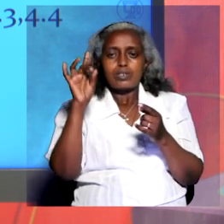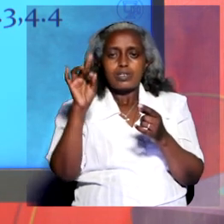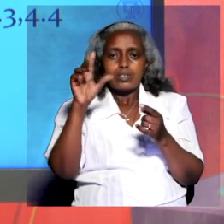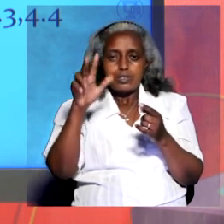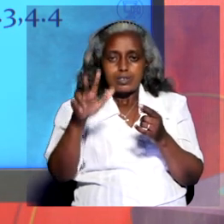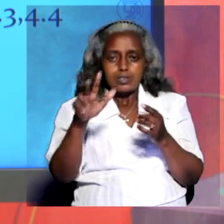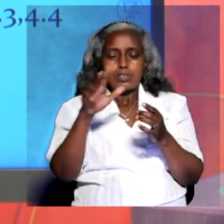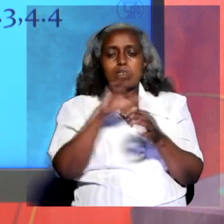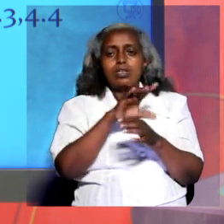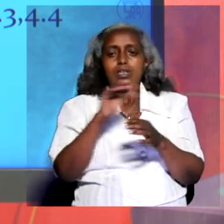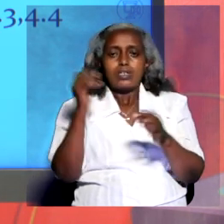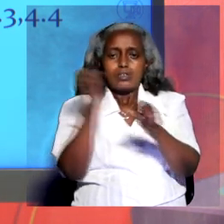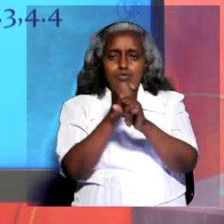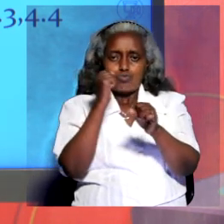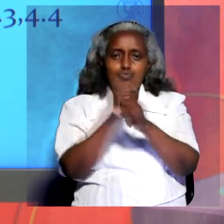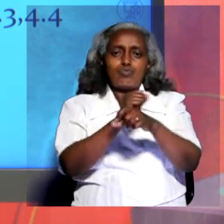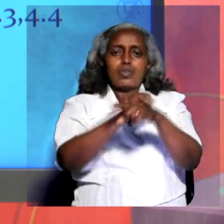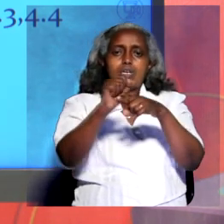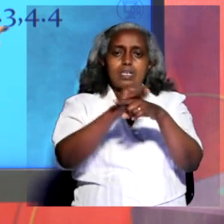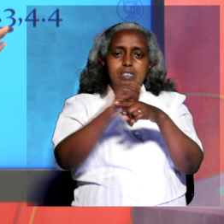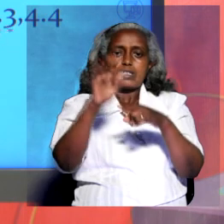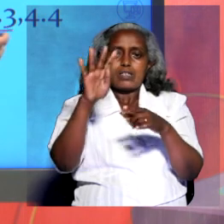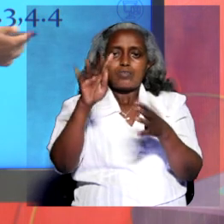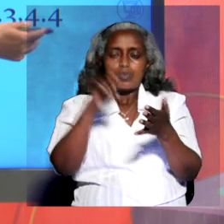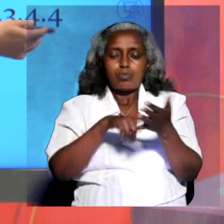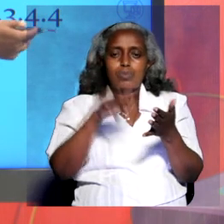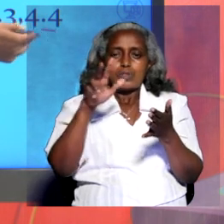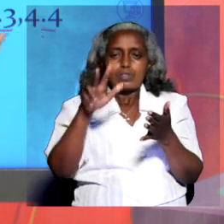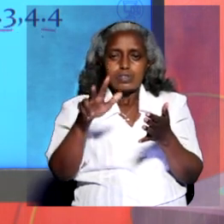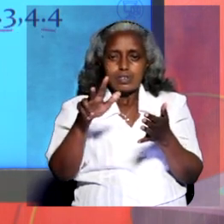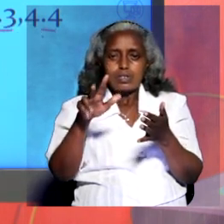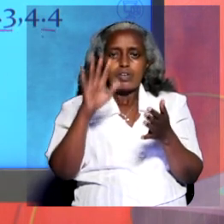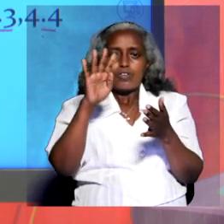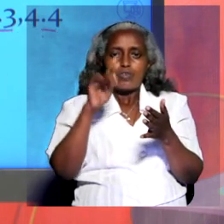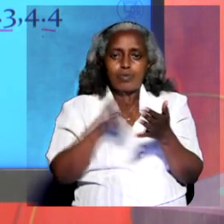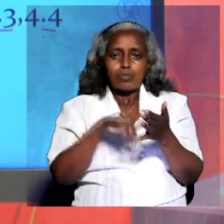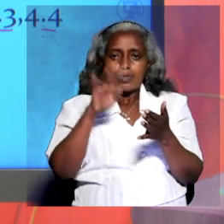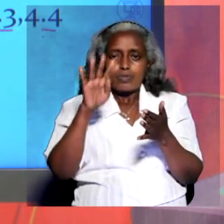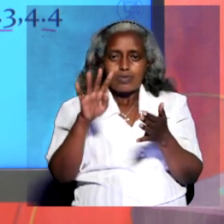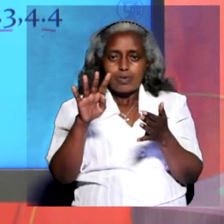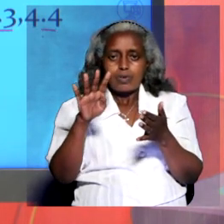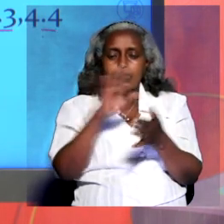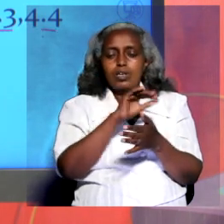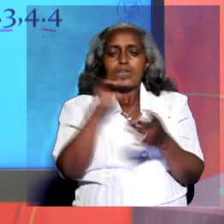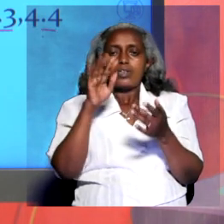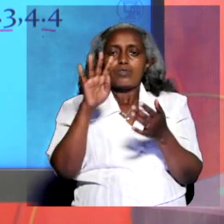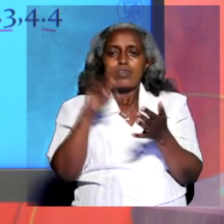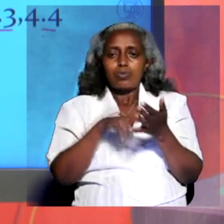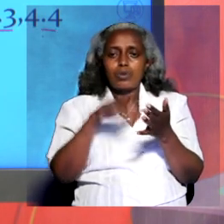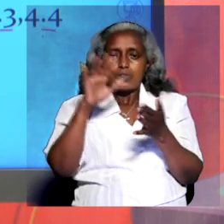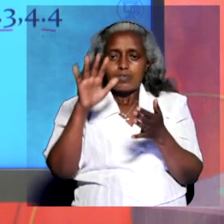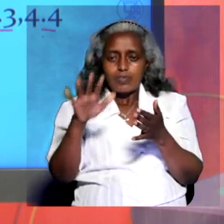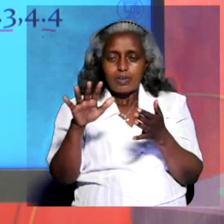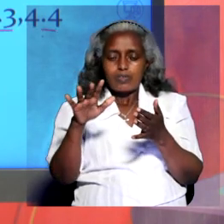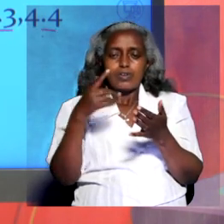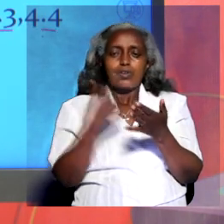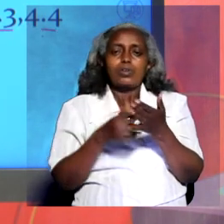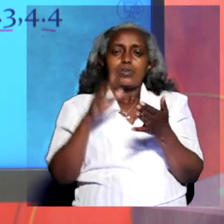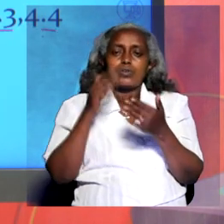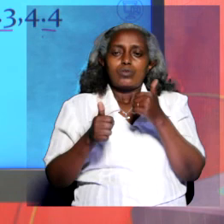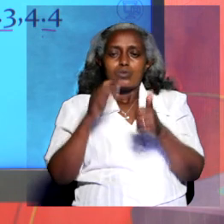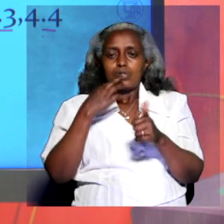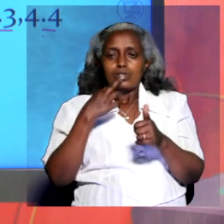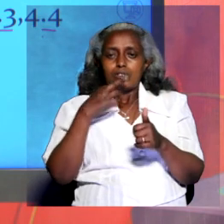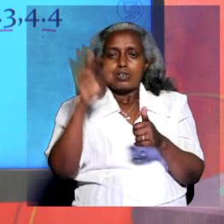183, and do exercise 4.3, 4.4, and 4.5, which are found on